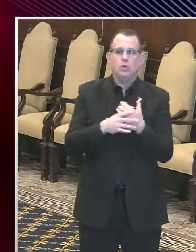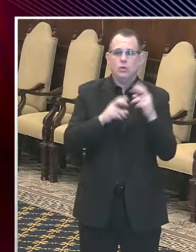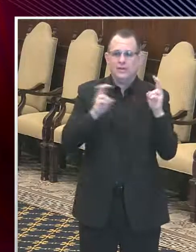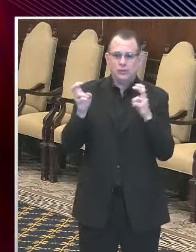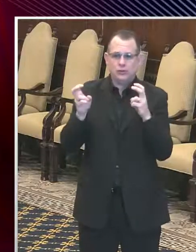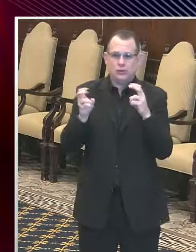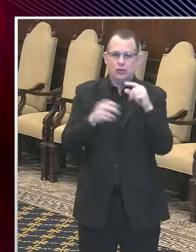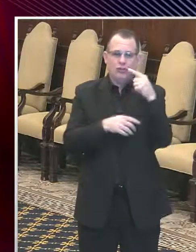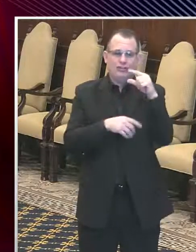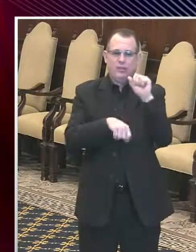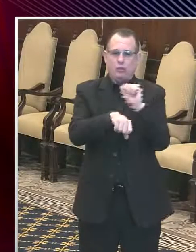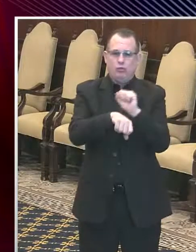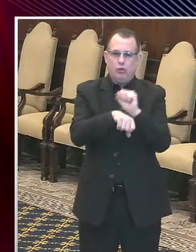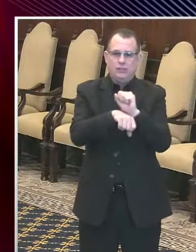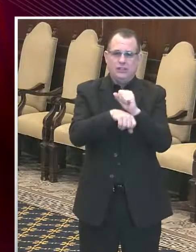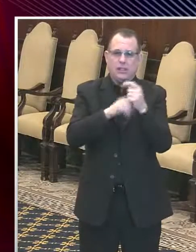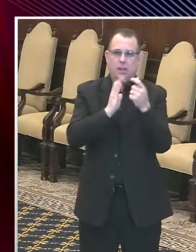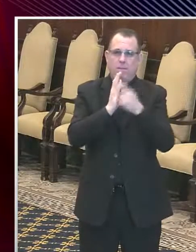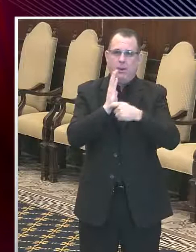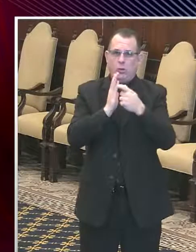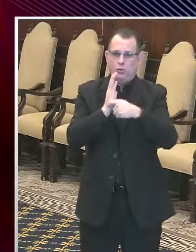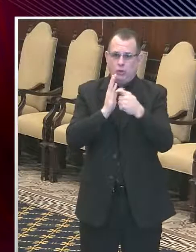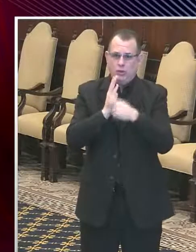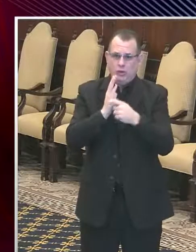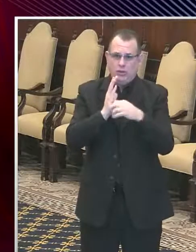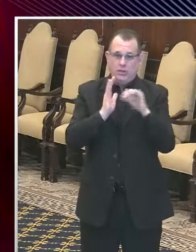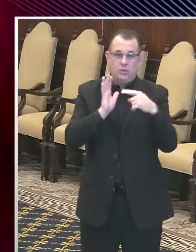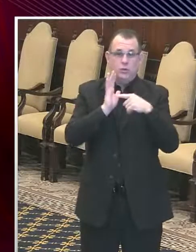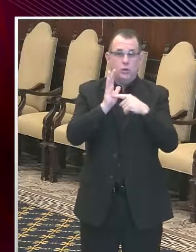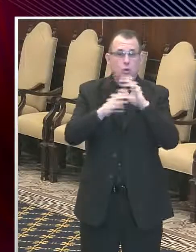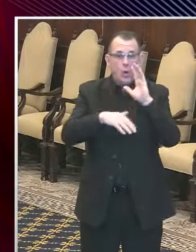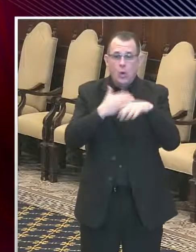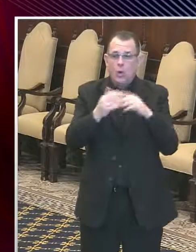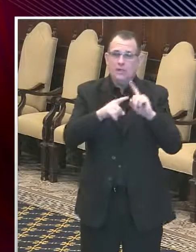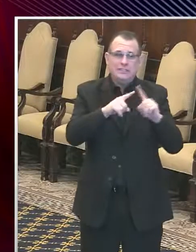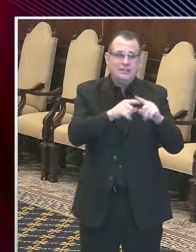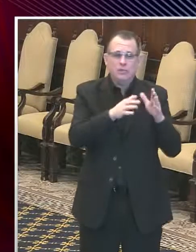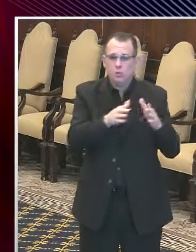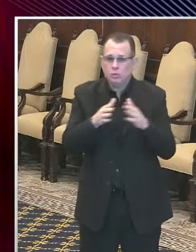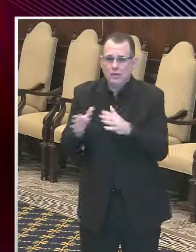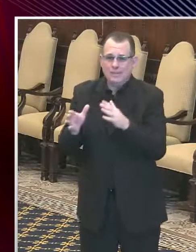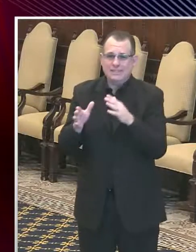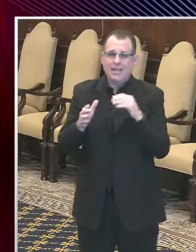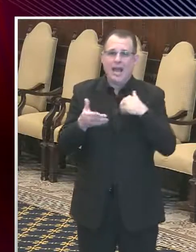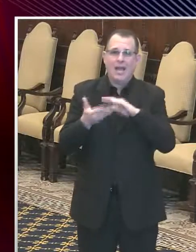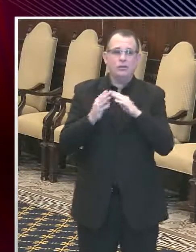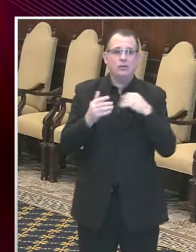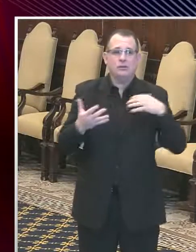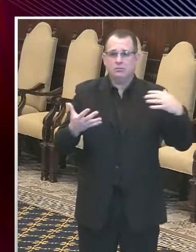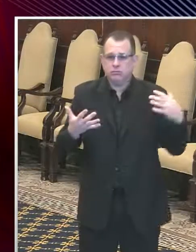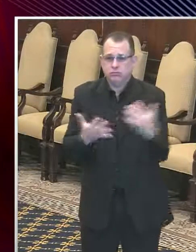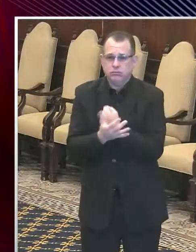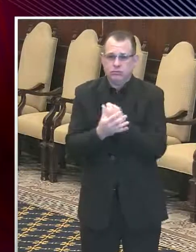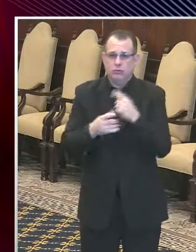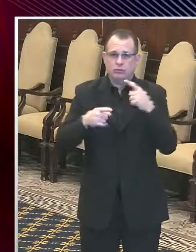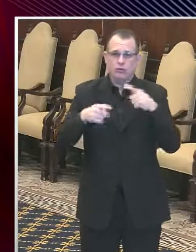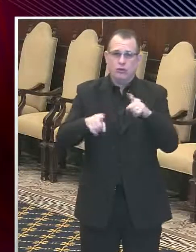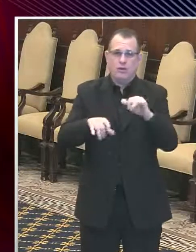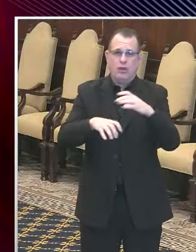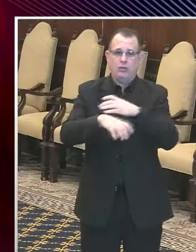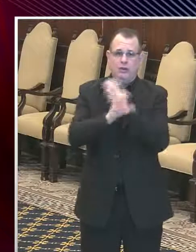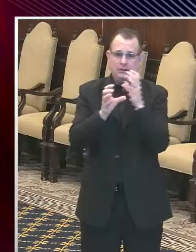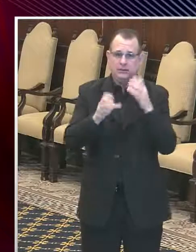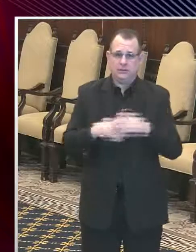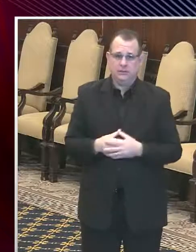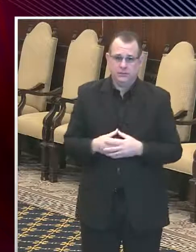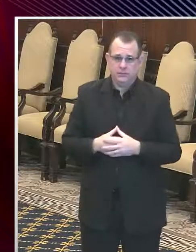magazine that highlights all the ways that our city is tackling the climate crisis. You can access the magazine by visiting